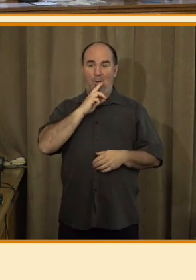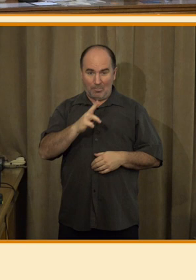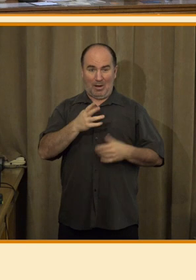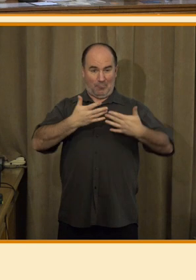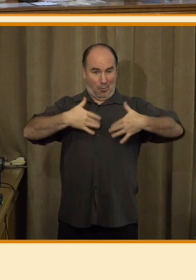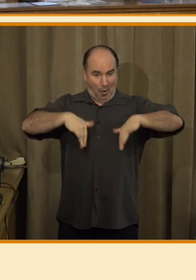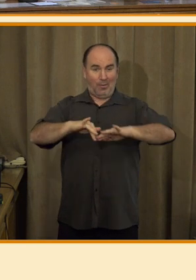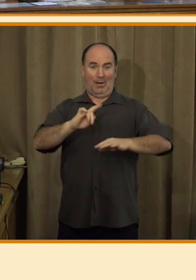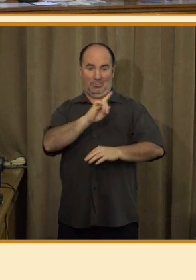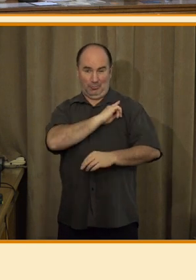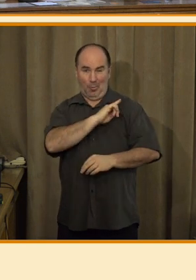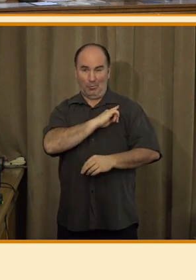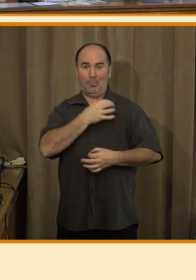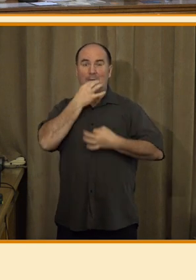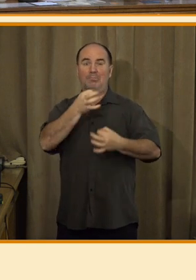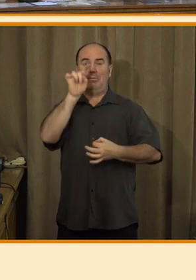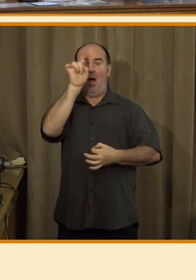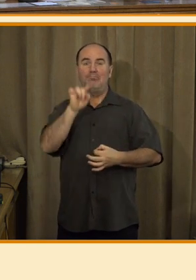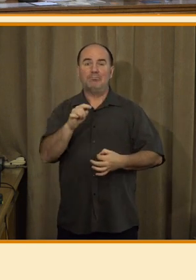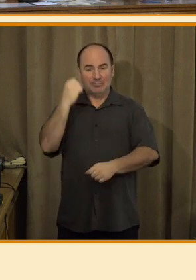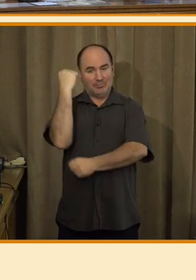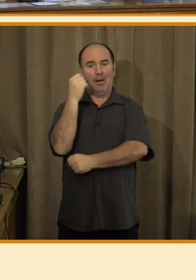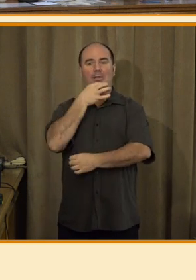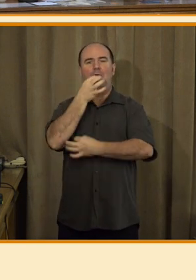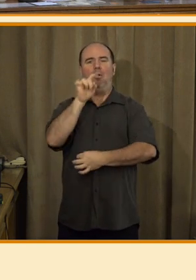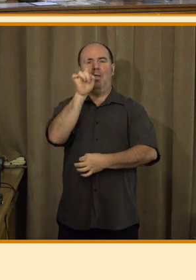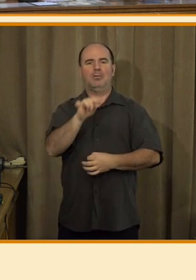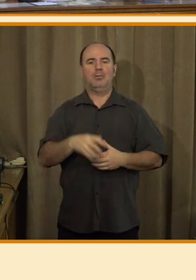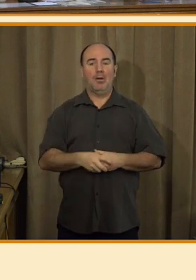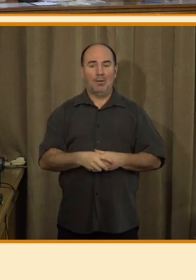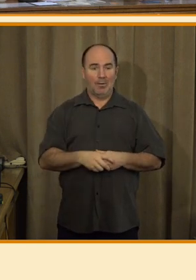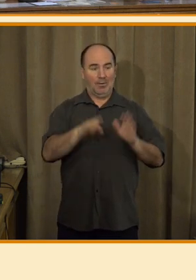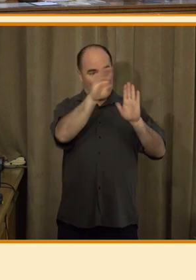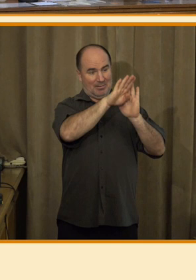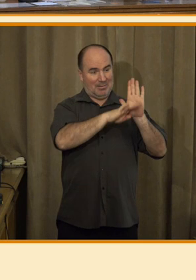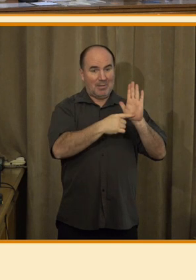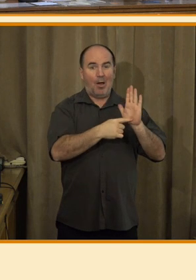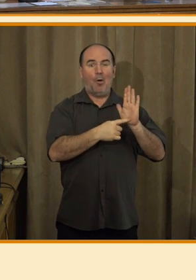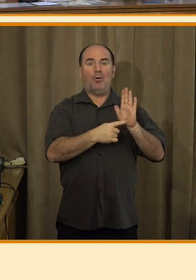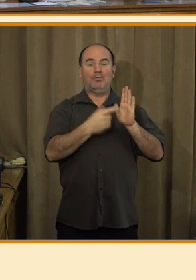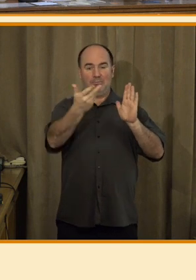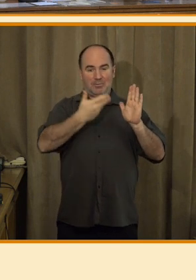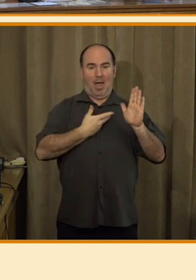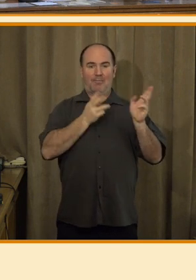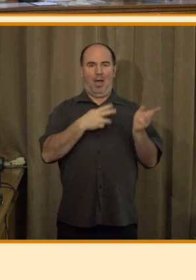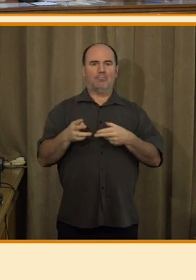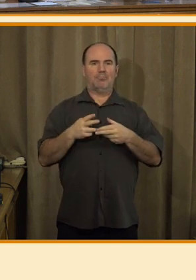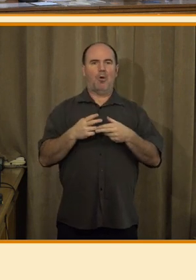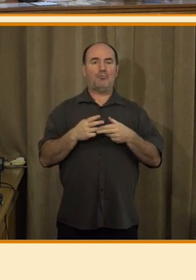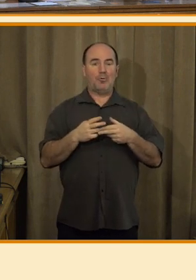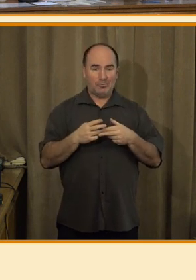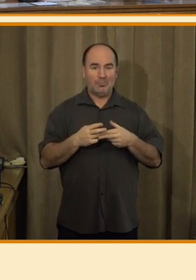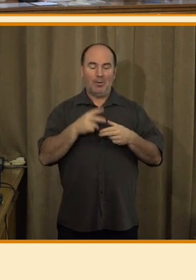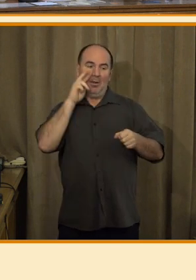the Norsk are allowed to do such actions against their own citizens for help of